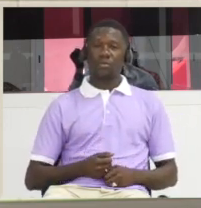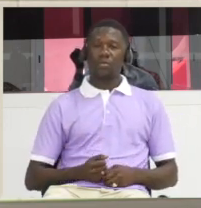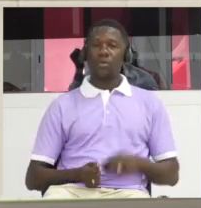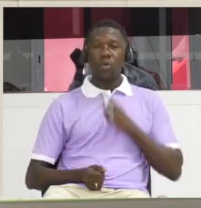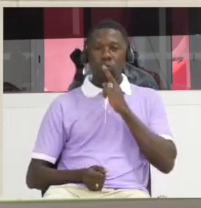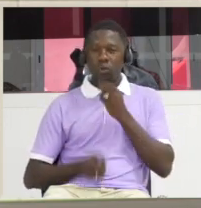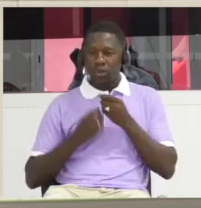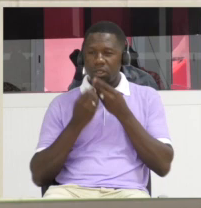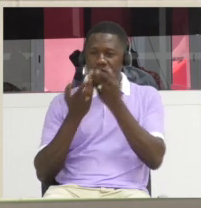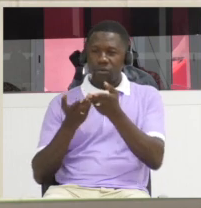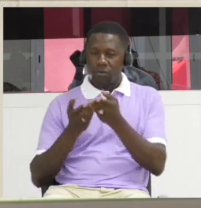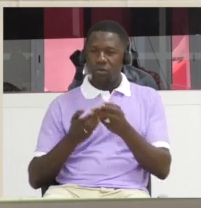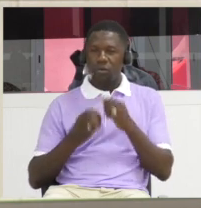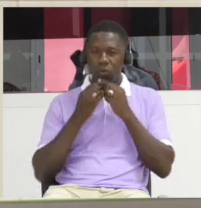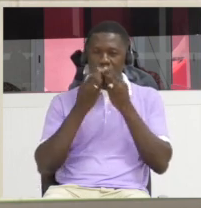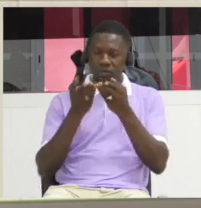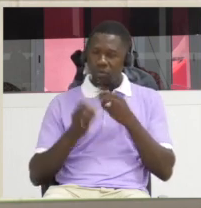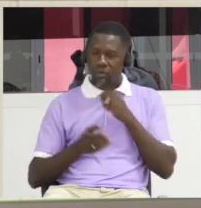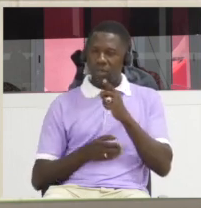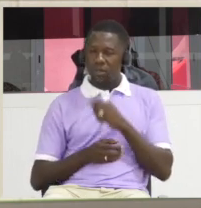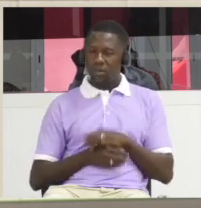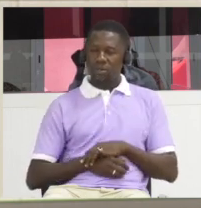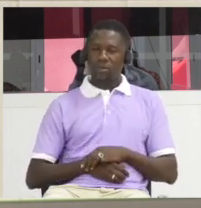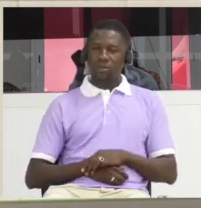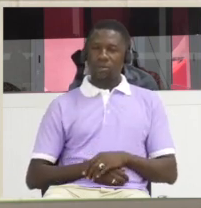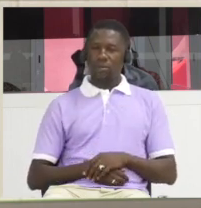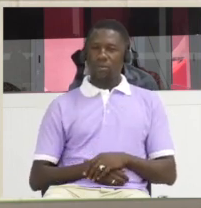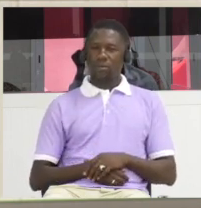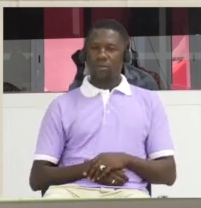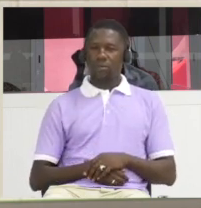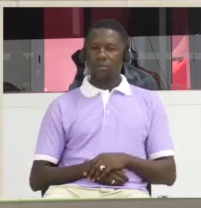who gave you that information? I got it first from